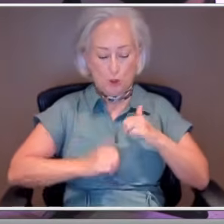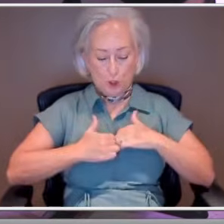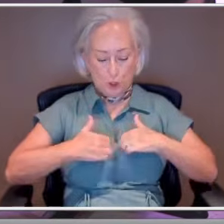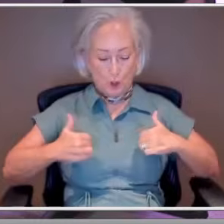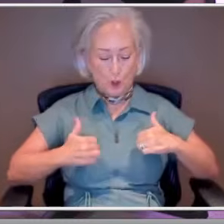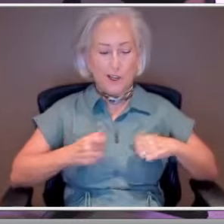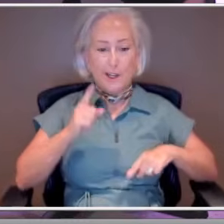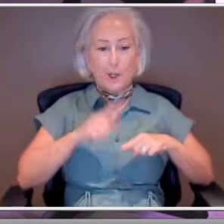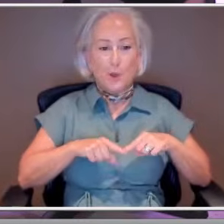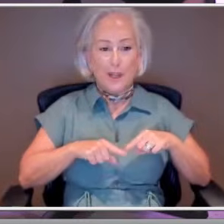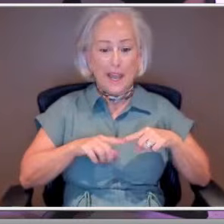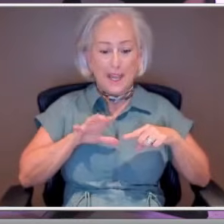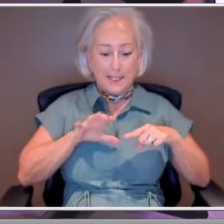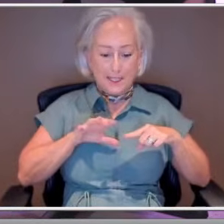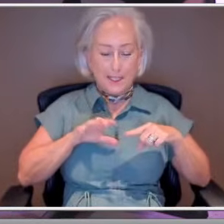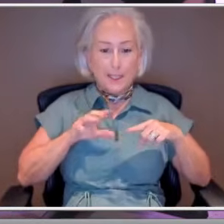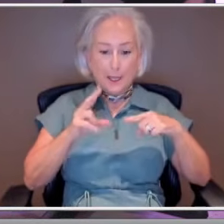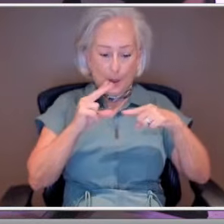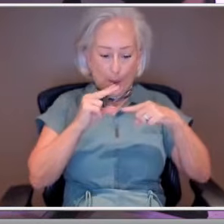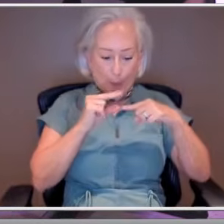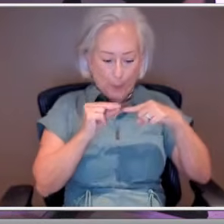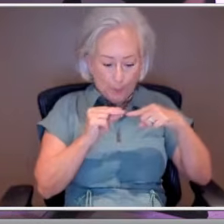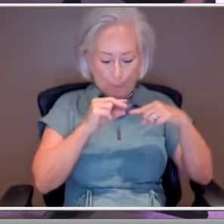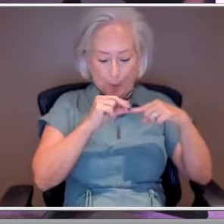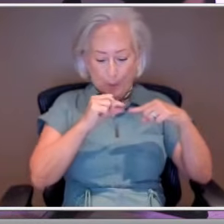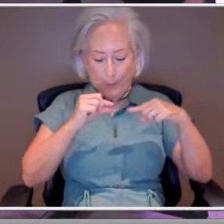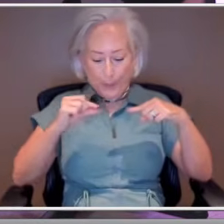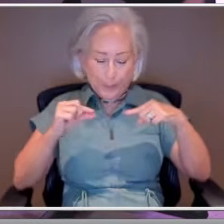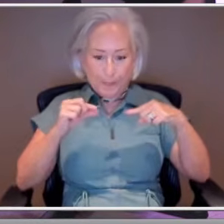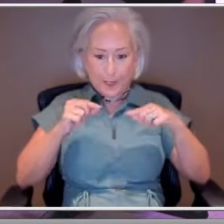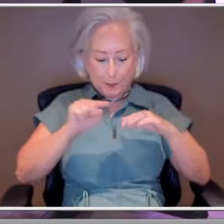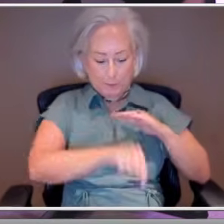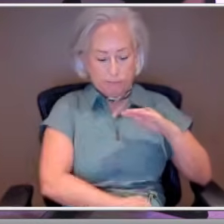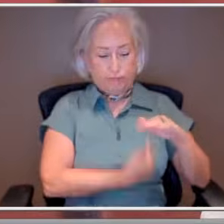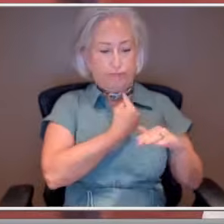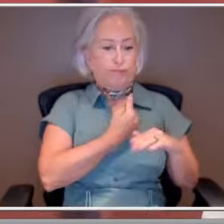you knew, oh, my valve is starting to, something's going wonky here?